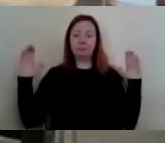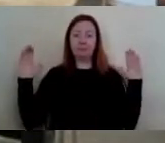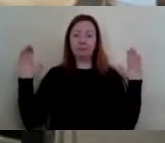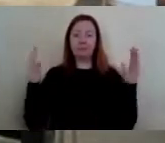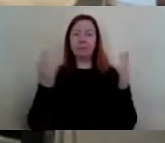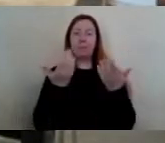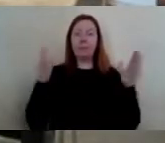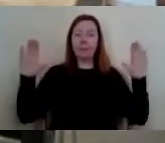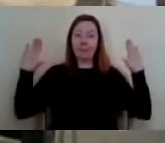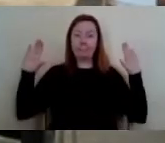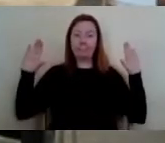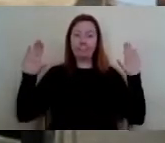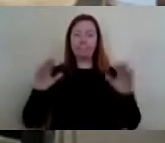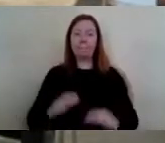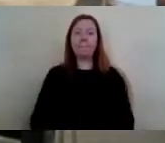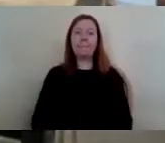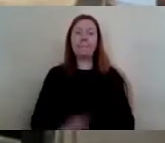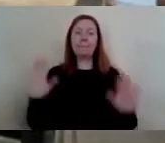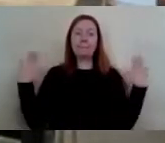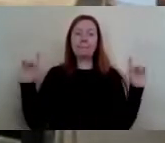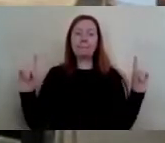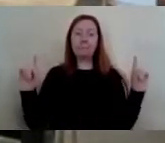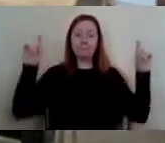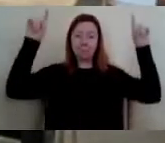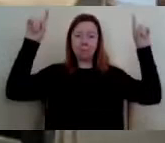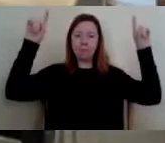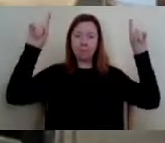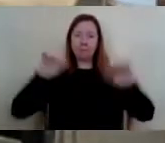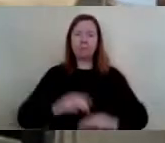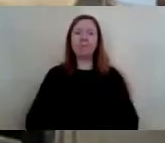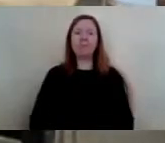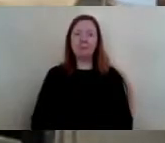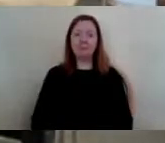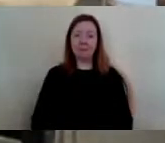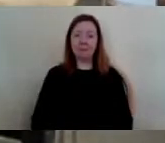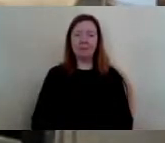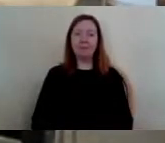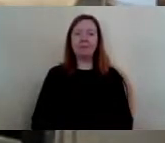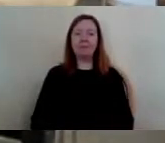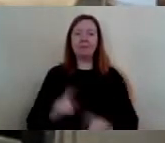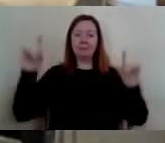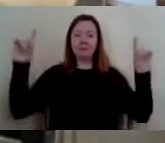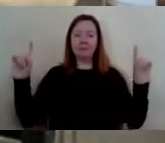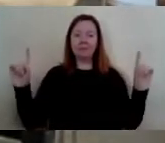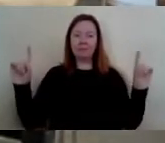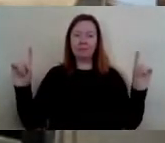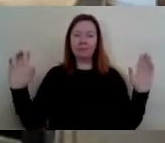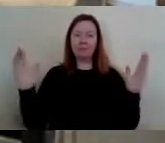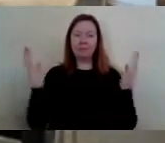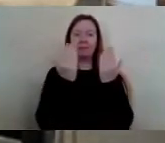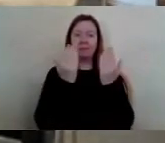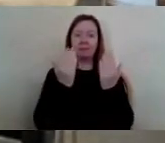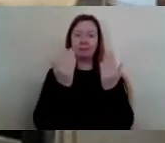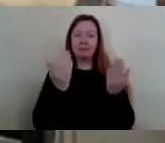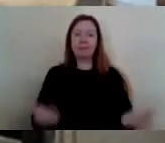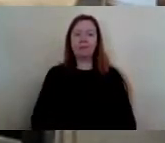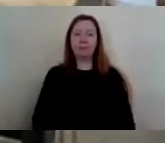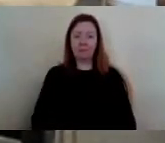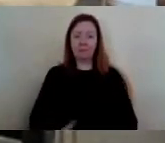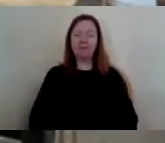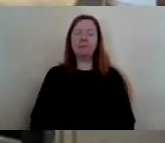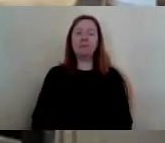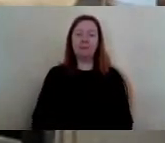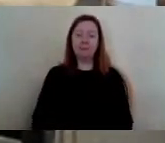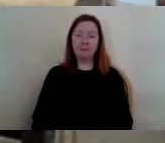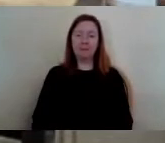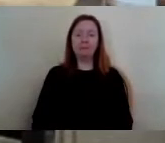your palms forward, opening your shoulder blades together and now pressing overhead, bringing it back down, turn, and all the way